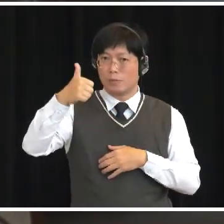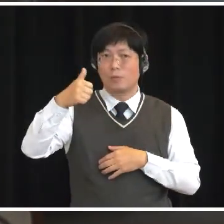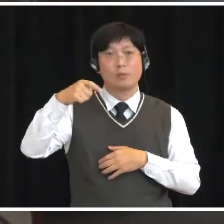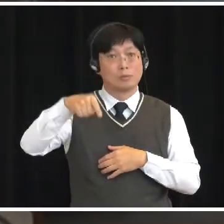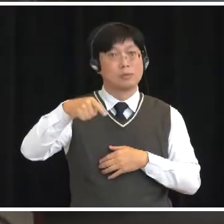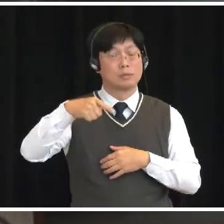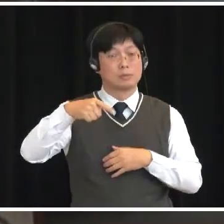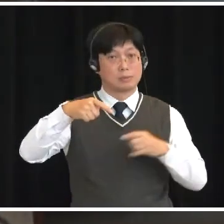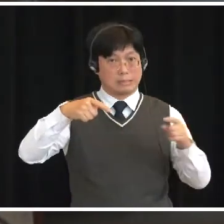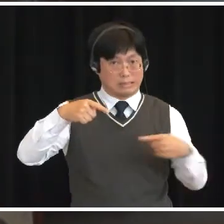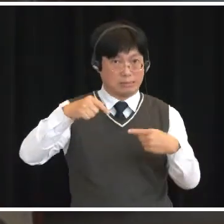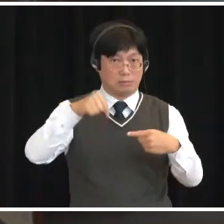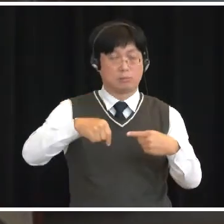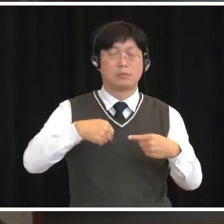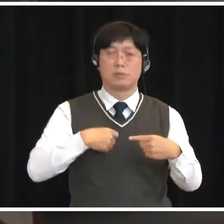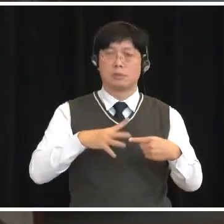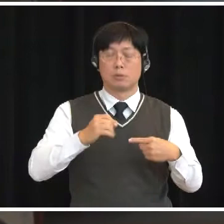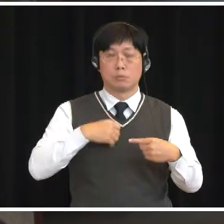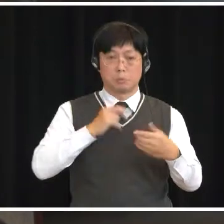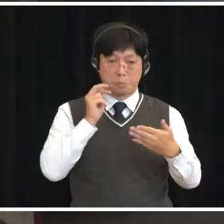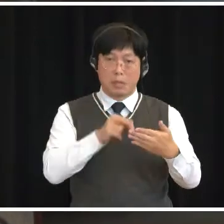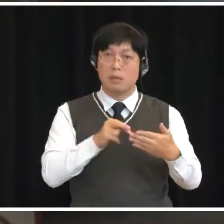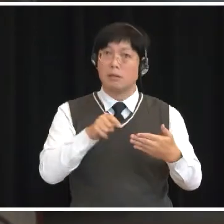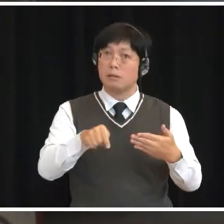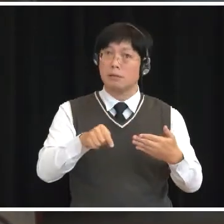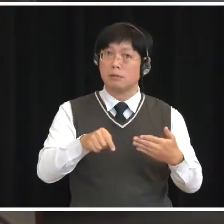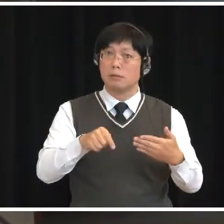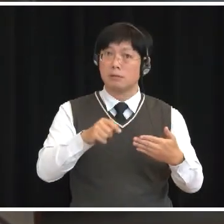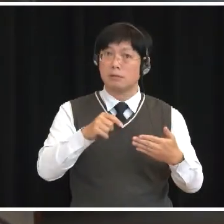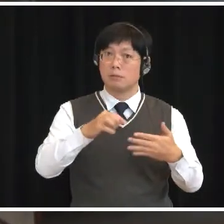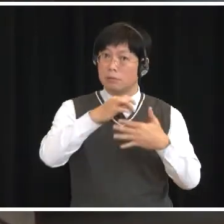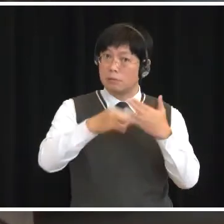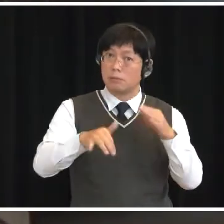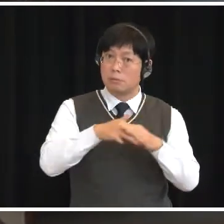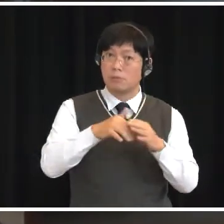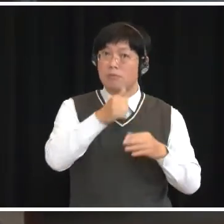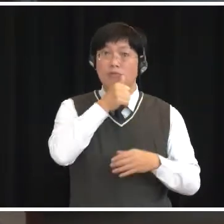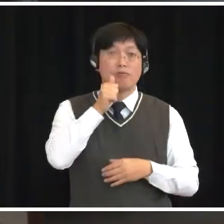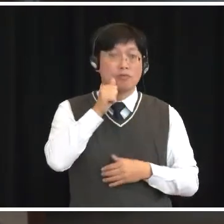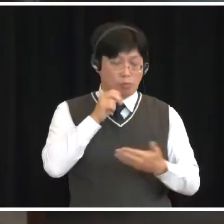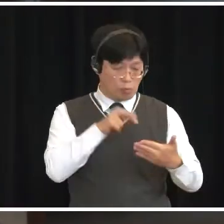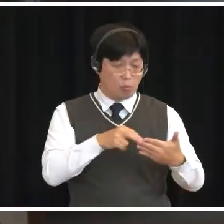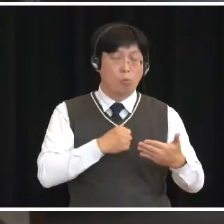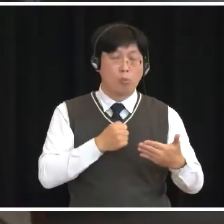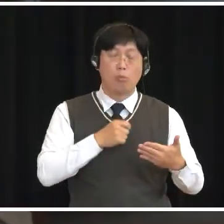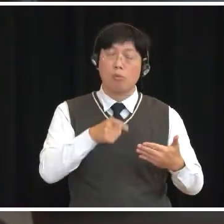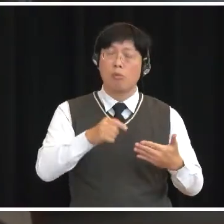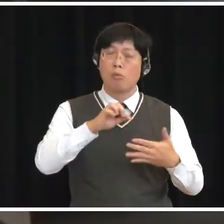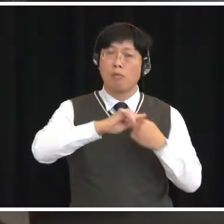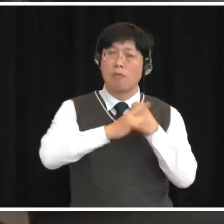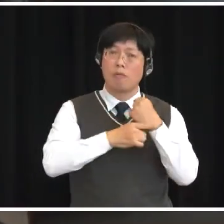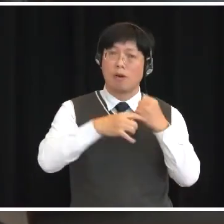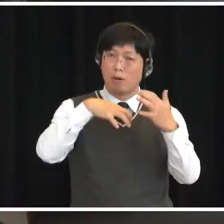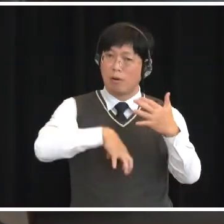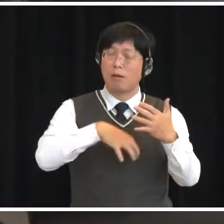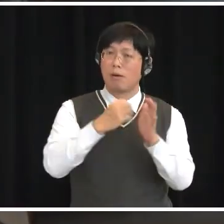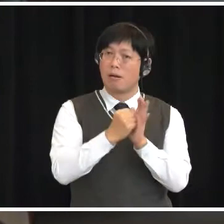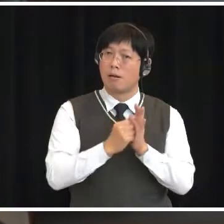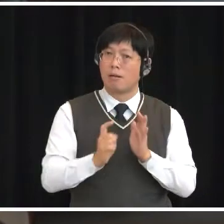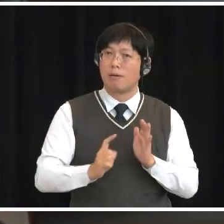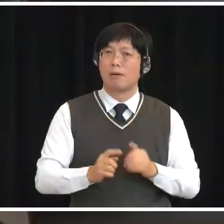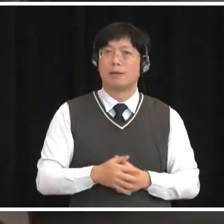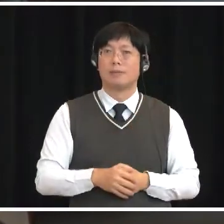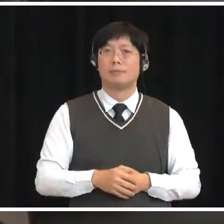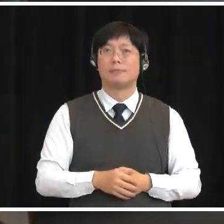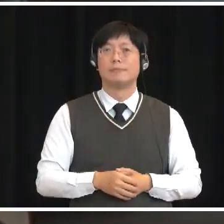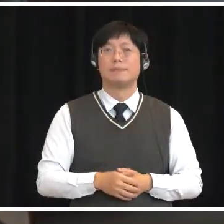of a child's best interests. And then lastly, we heard that a number of actors are involved in assisting children to